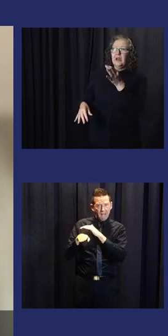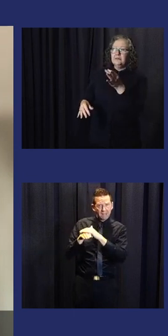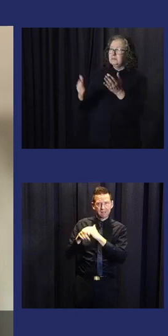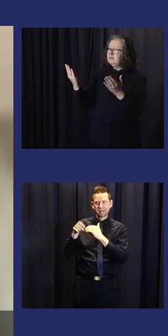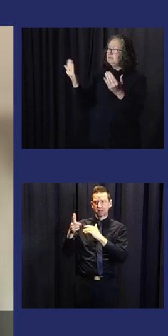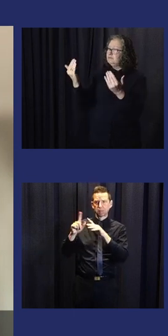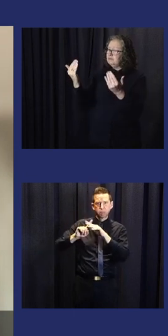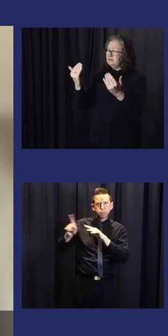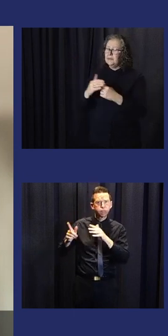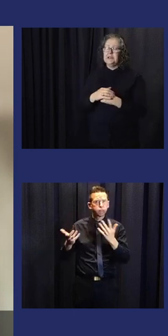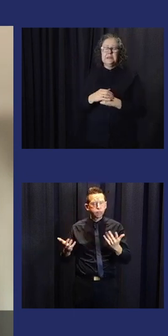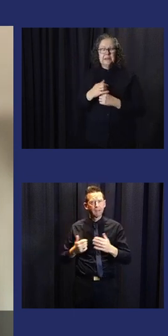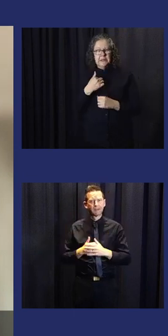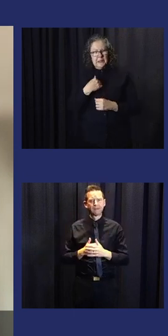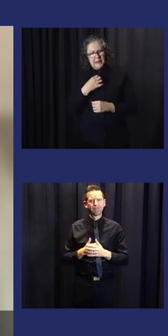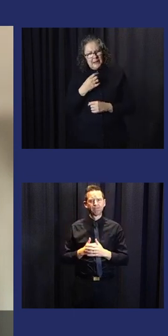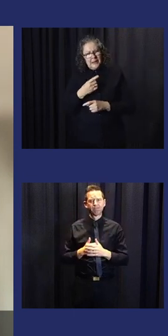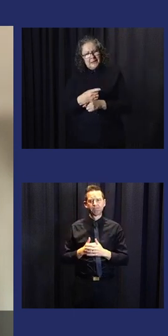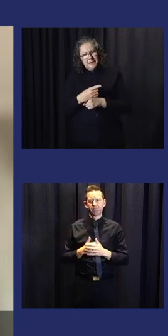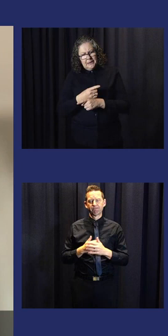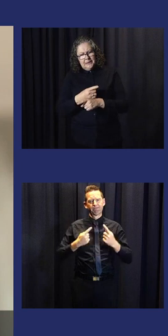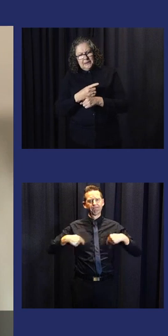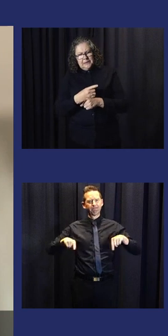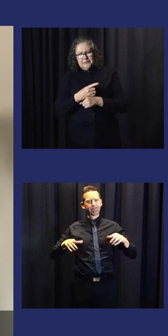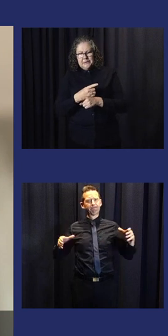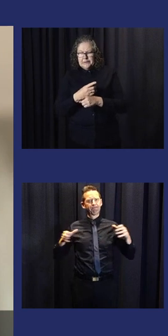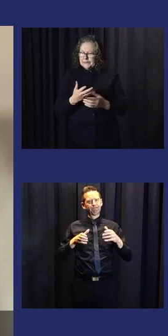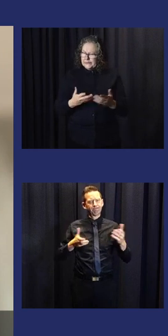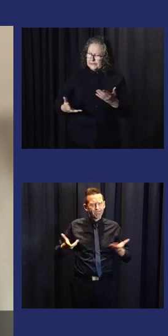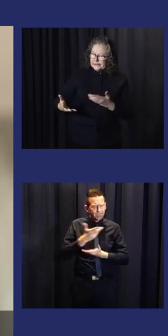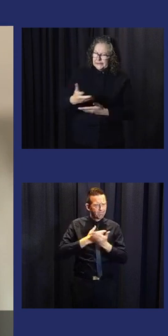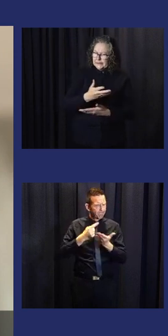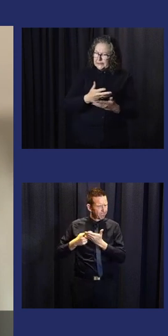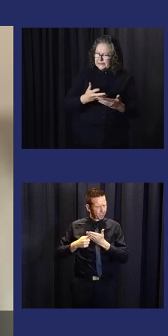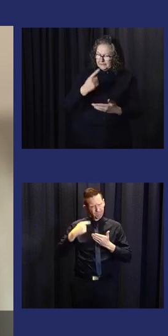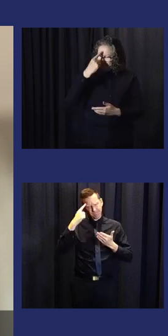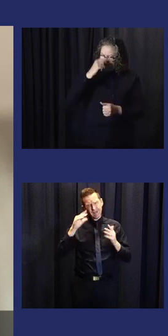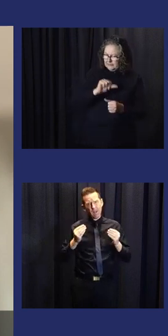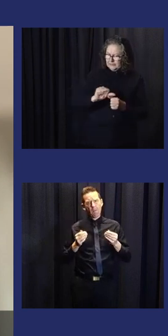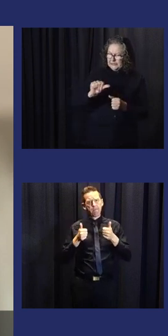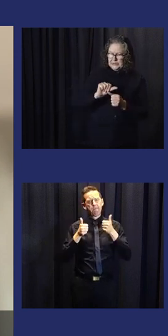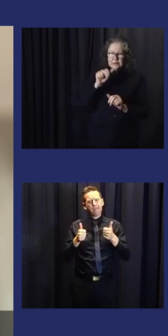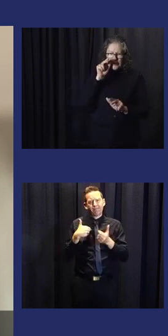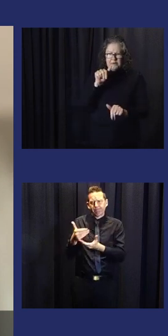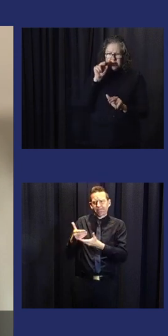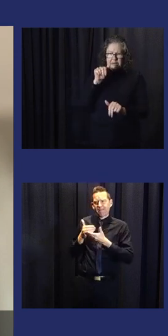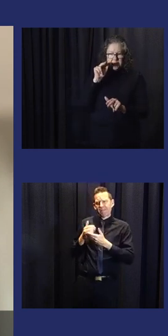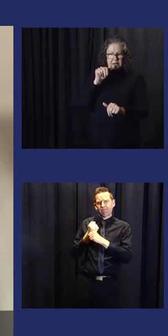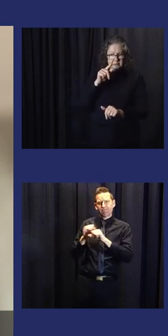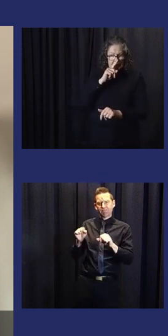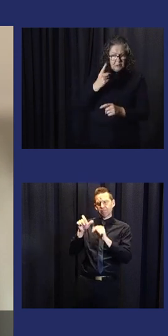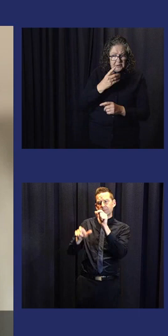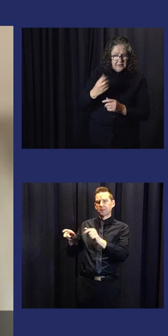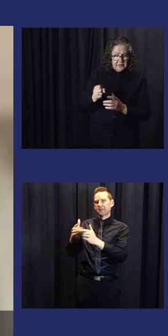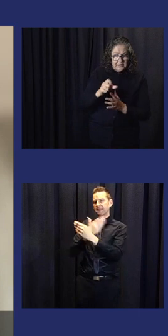discussed the opportunities to better protect people with disability, to make sure that